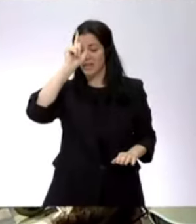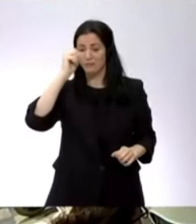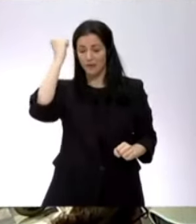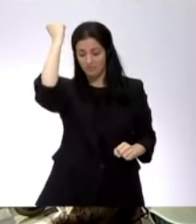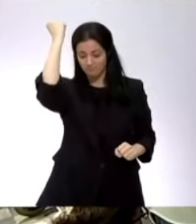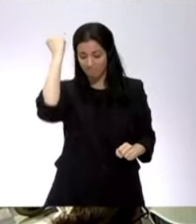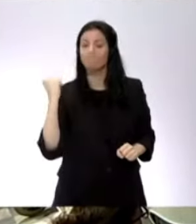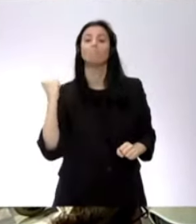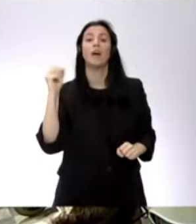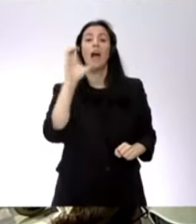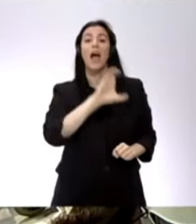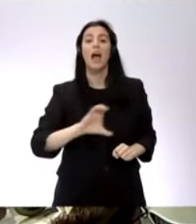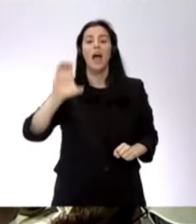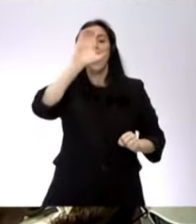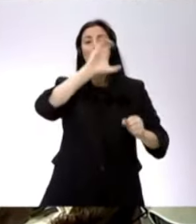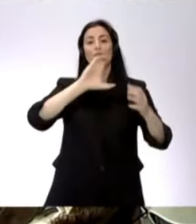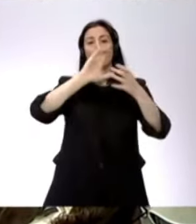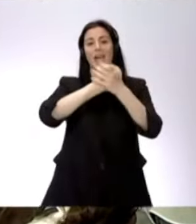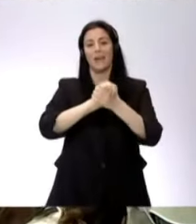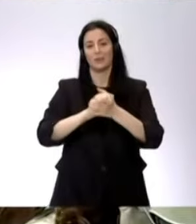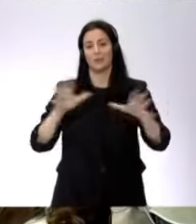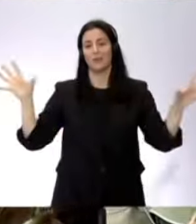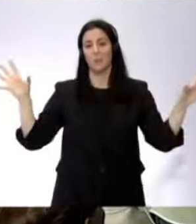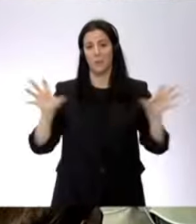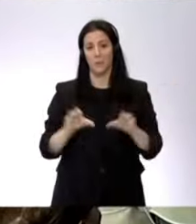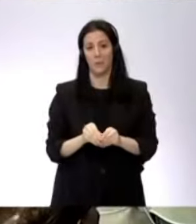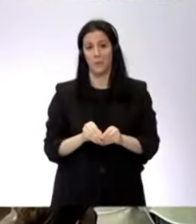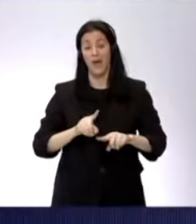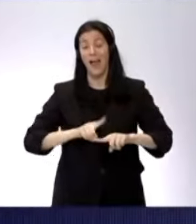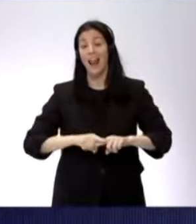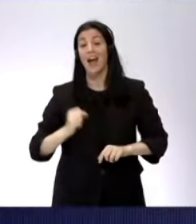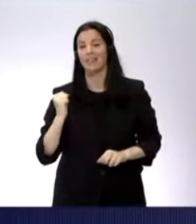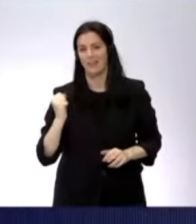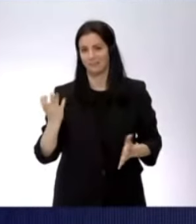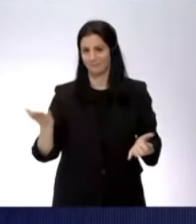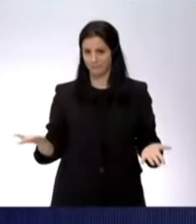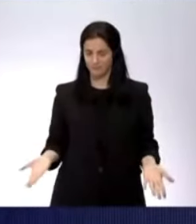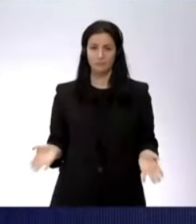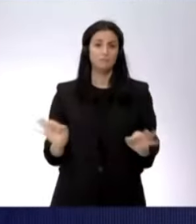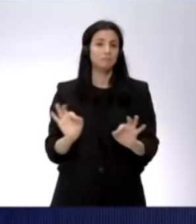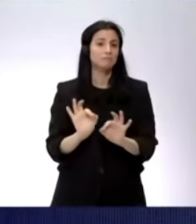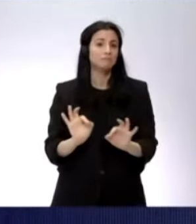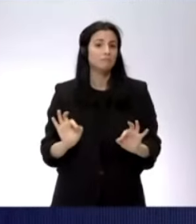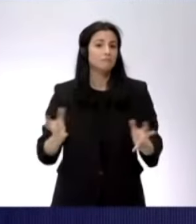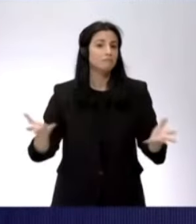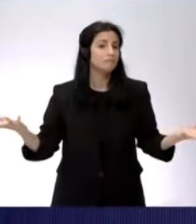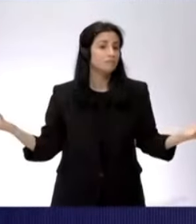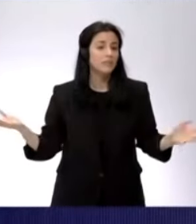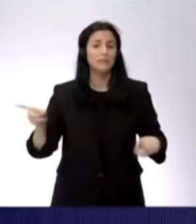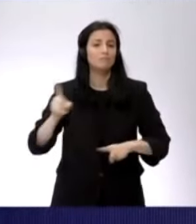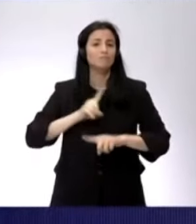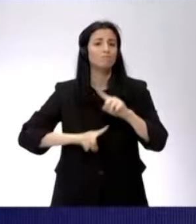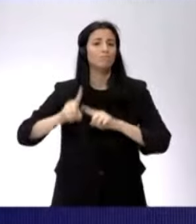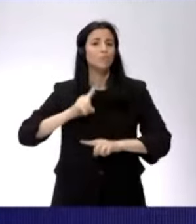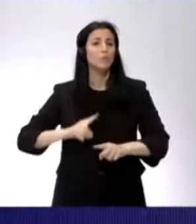And that is thanks above all to the people of Greece. It is